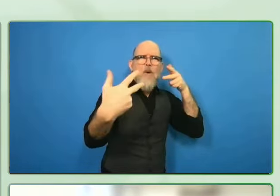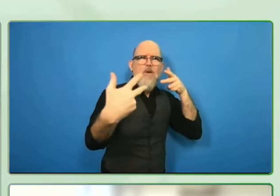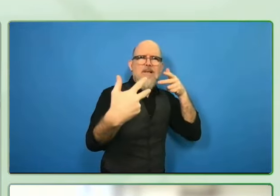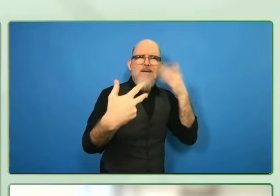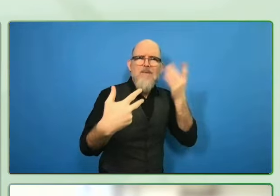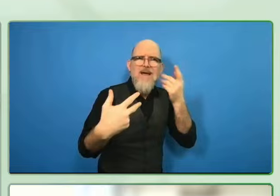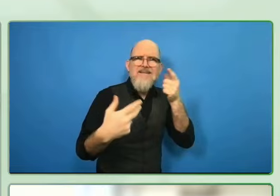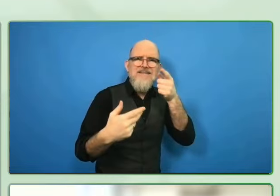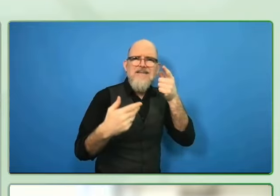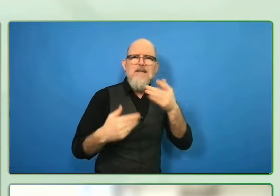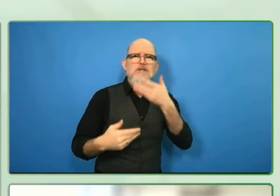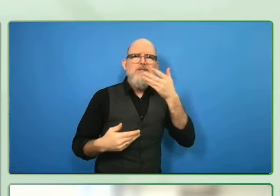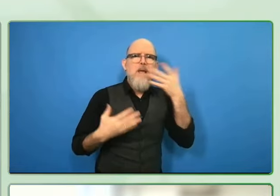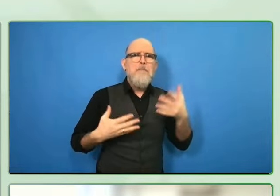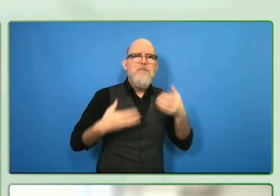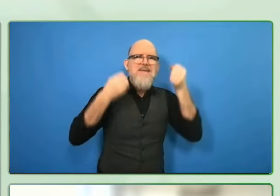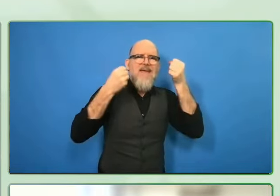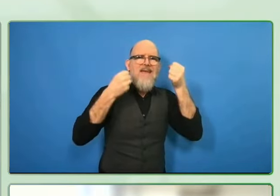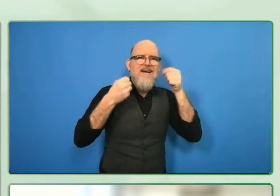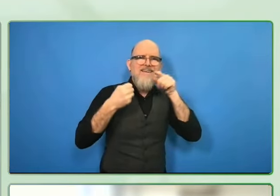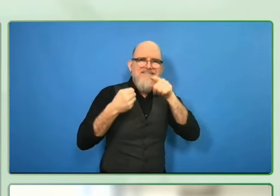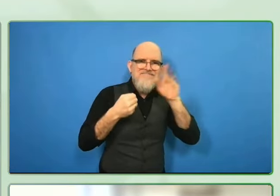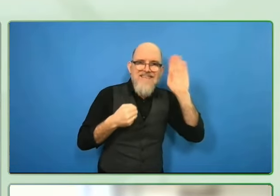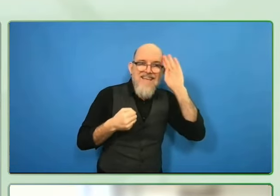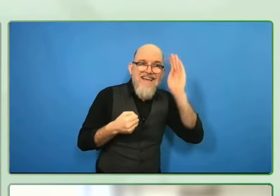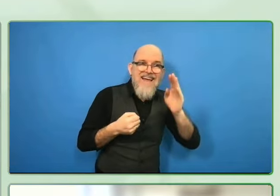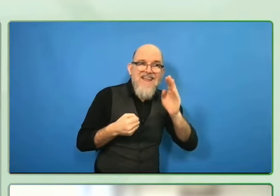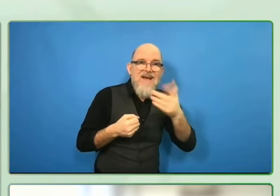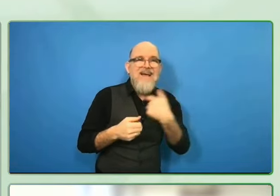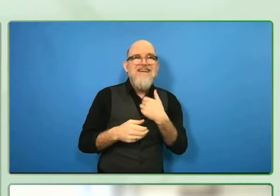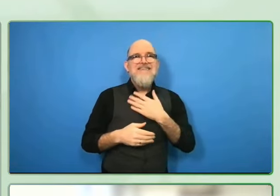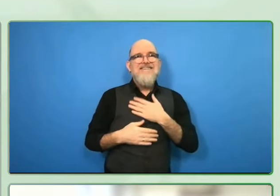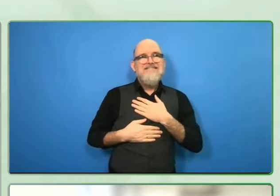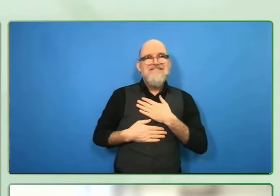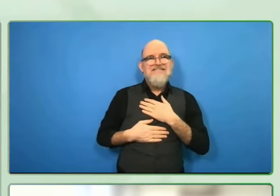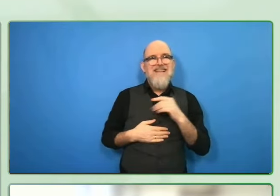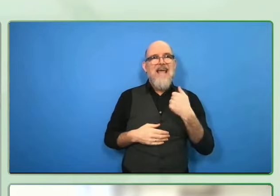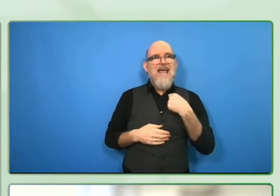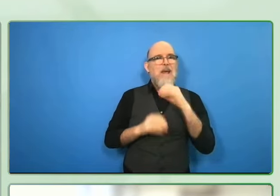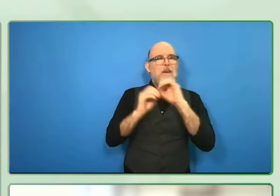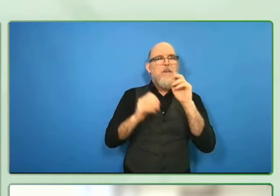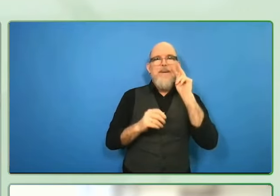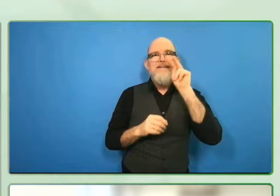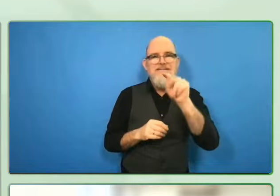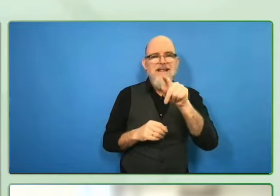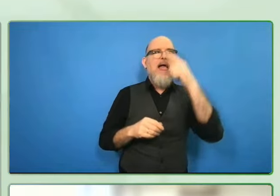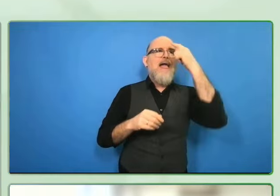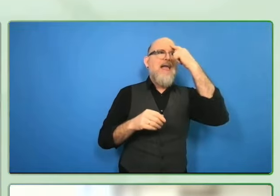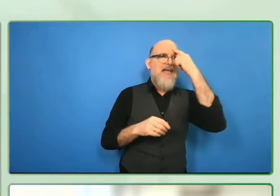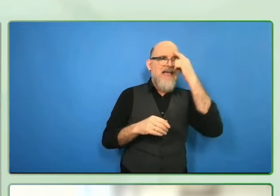introduce yourself. It's just, I'm sorry, all my fault. Jean, introduce yourself. Introduce yourself. No.